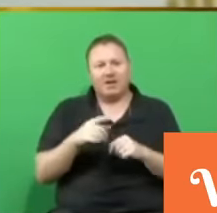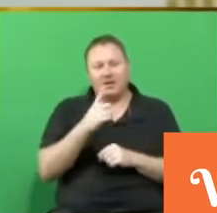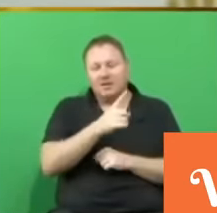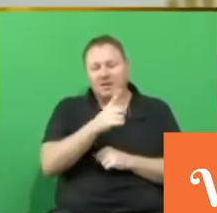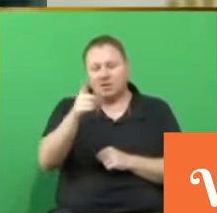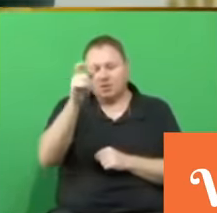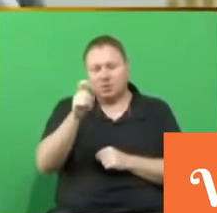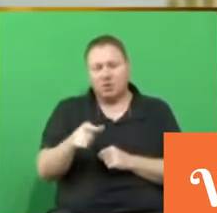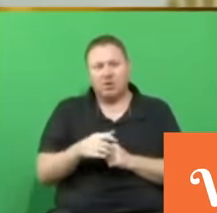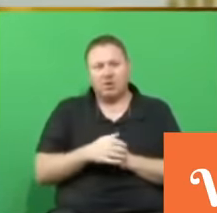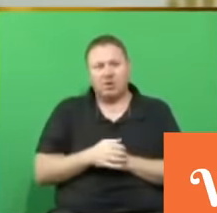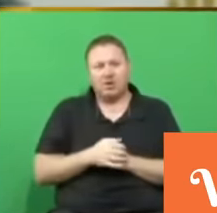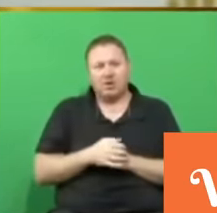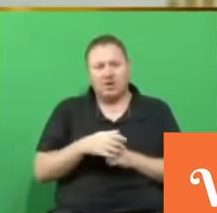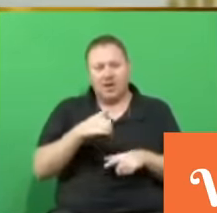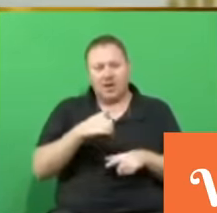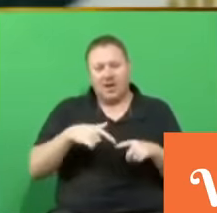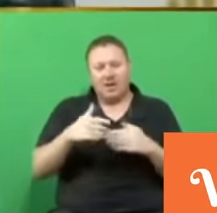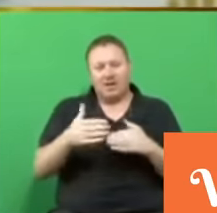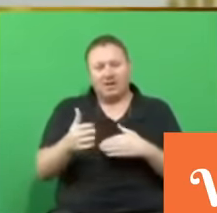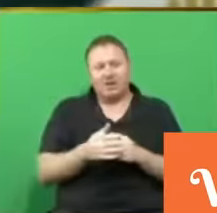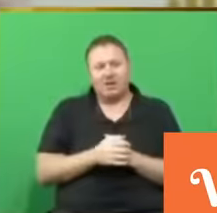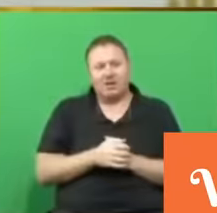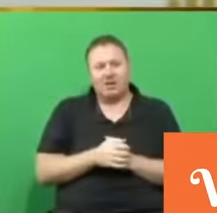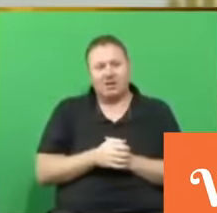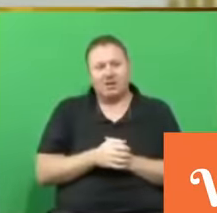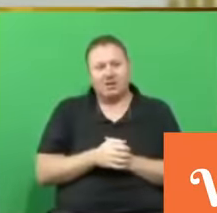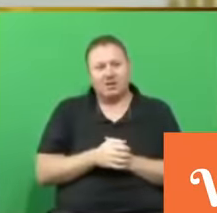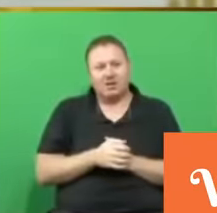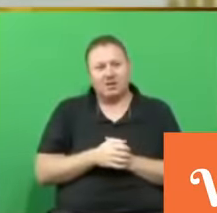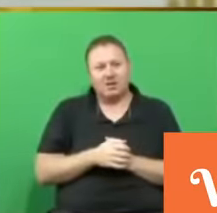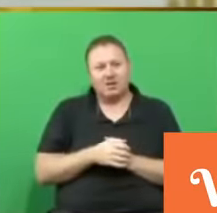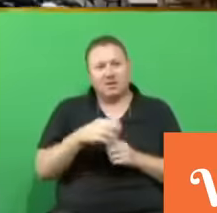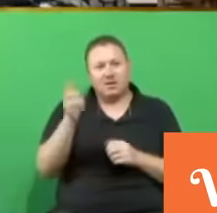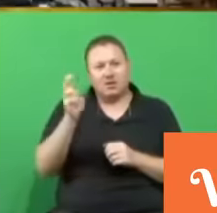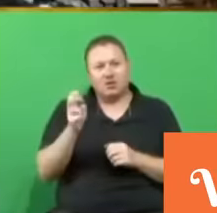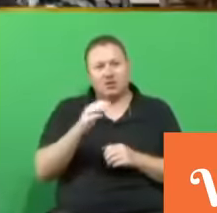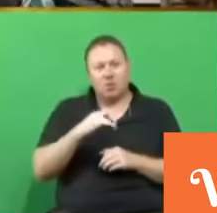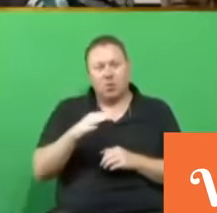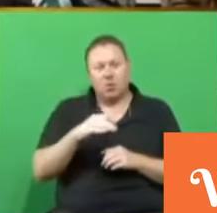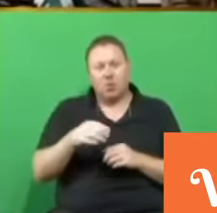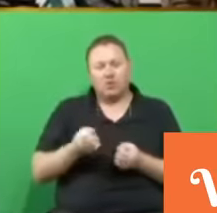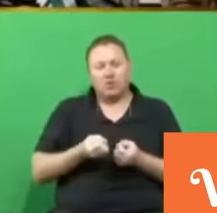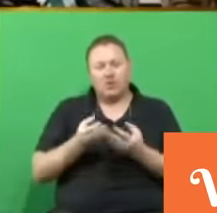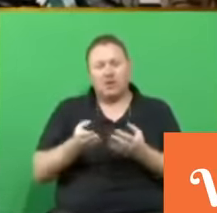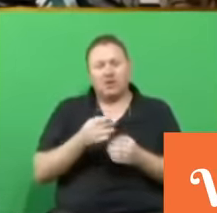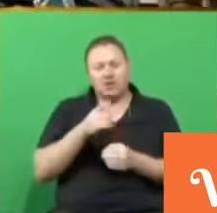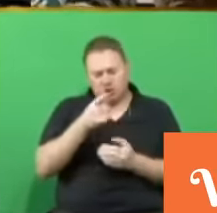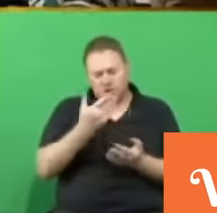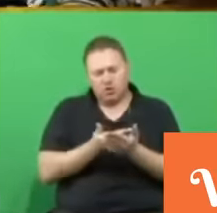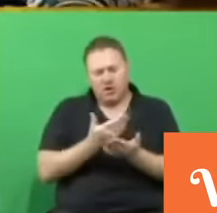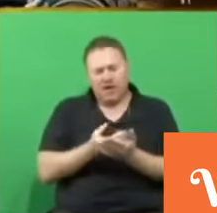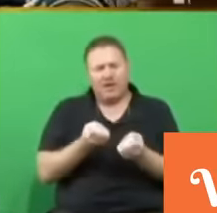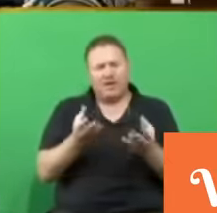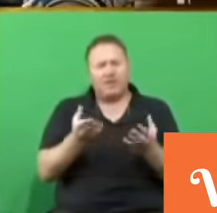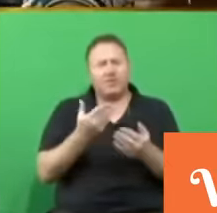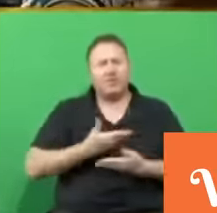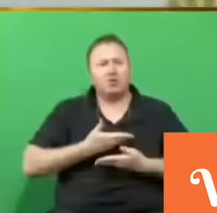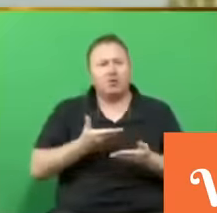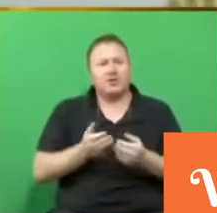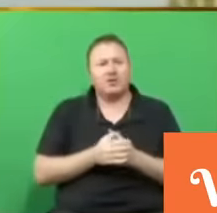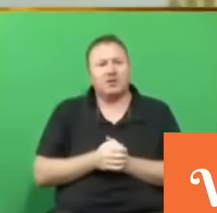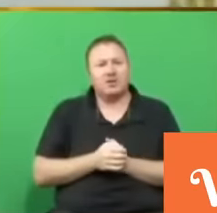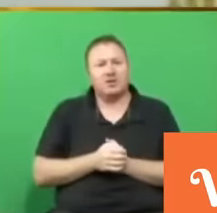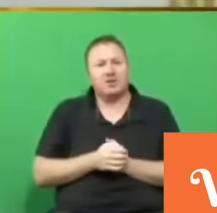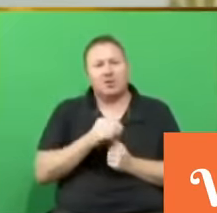one of them a piece of land. Don't worry about the electricity, water and sanitation. You can give them. Why haven't you done that? You